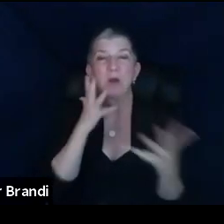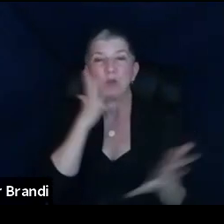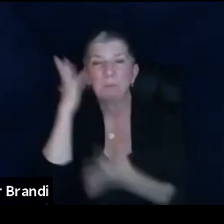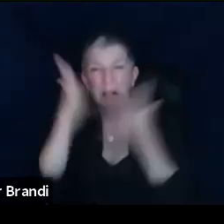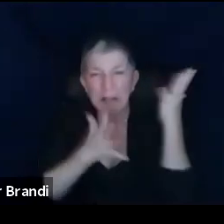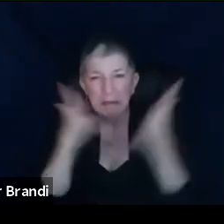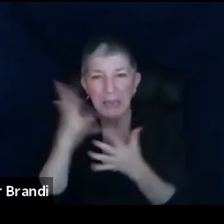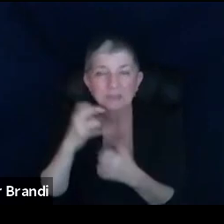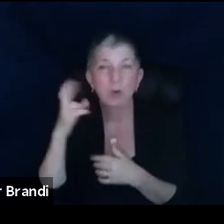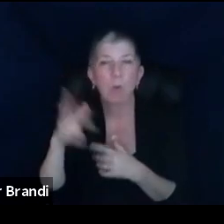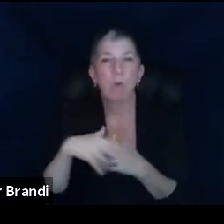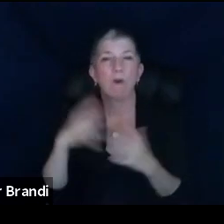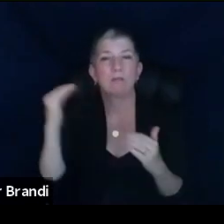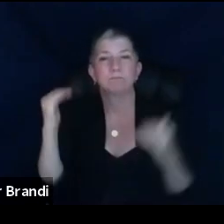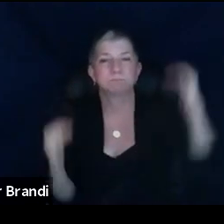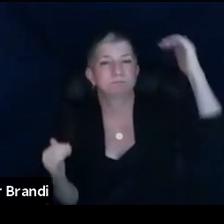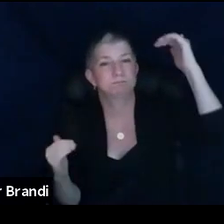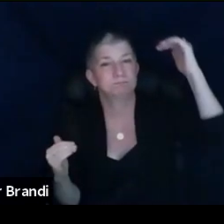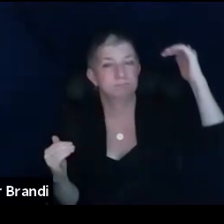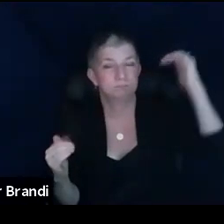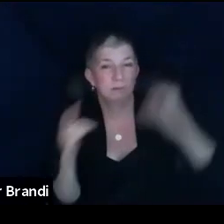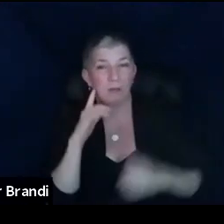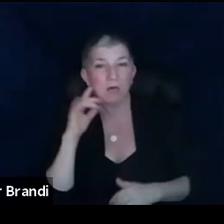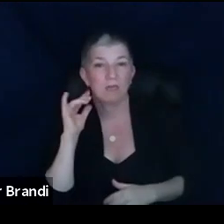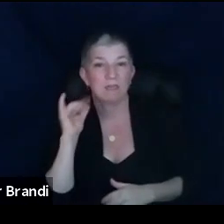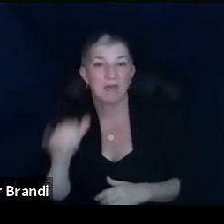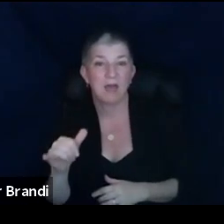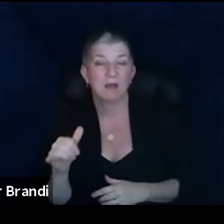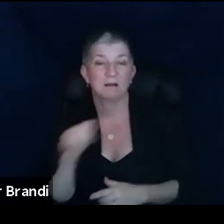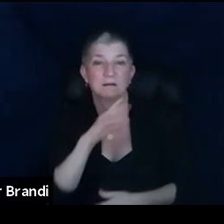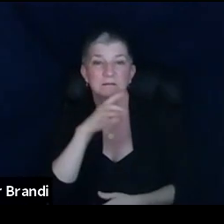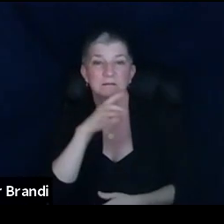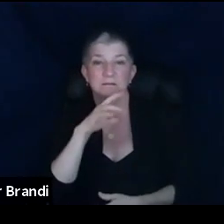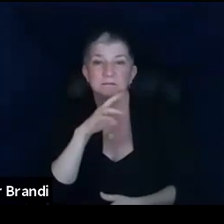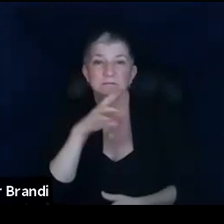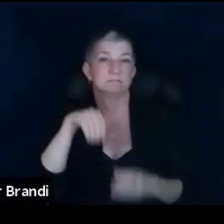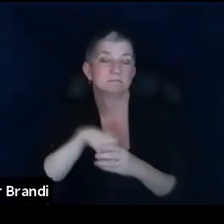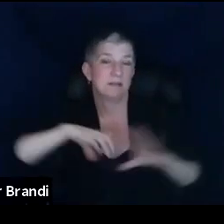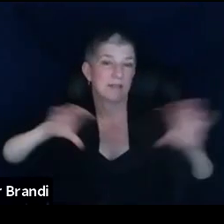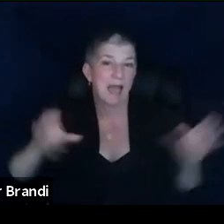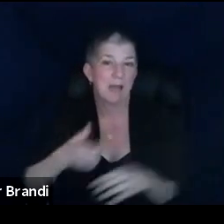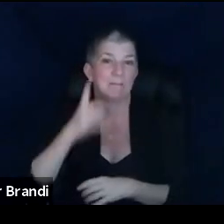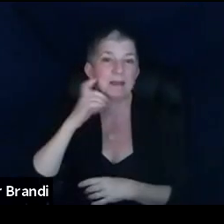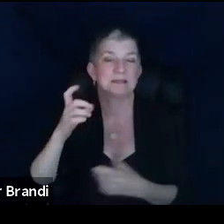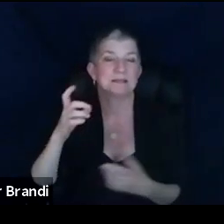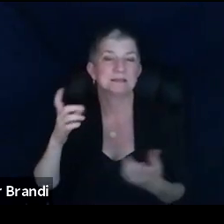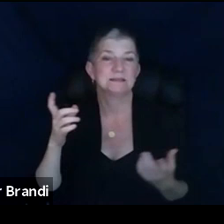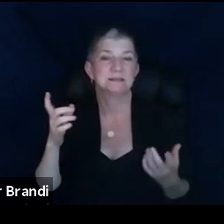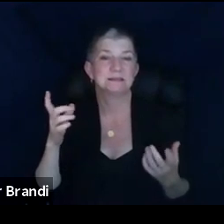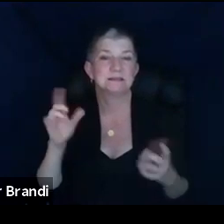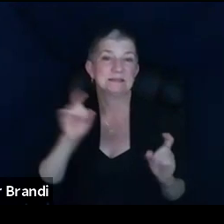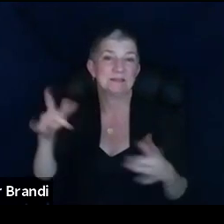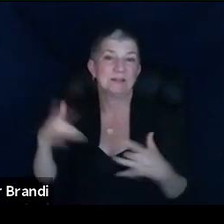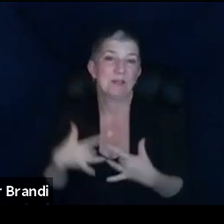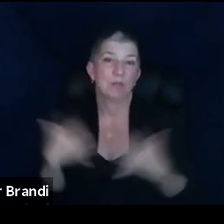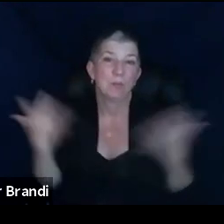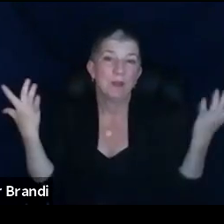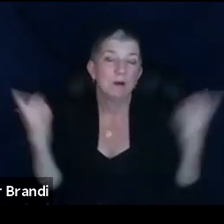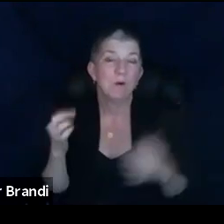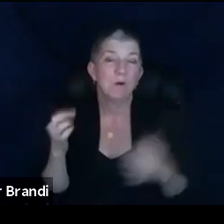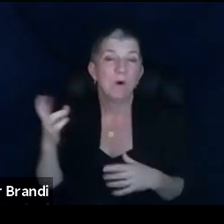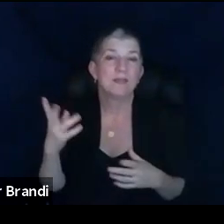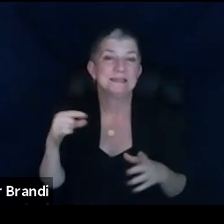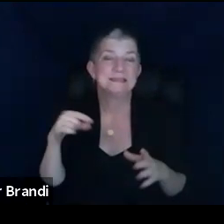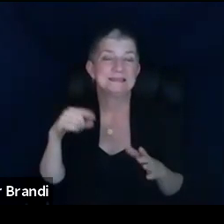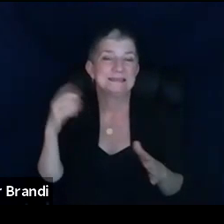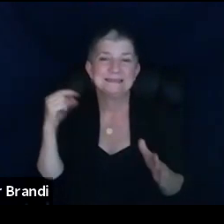or the power aspect that come into a lot of these acts, because they give us this thrill, this inner deep